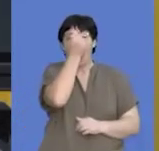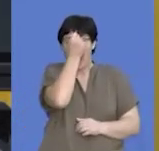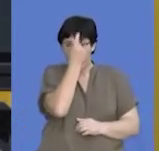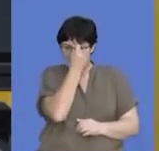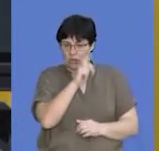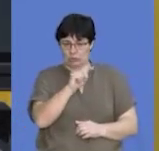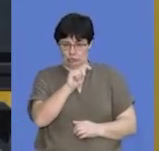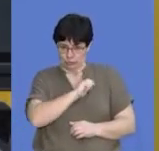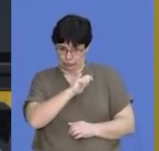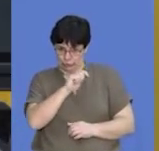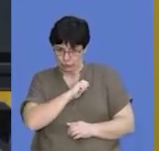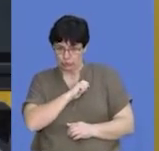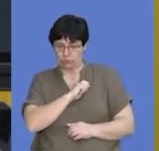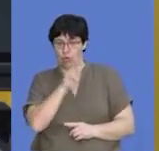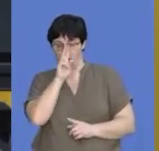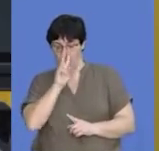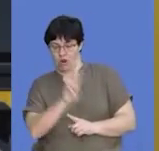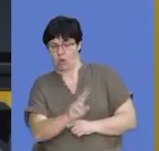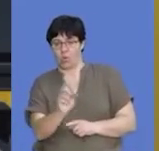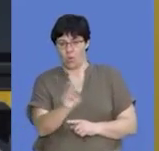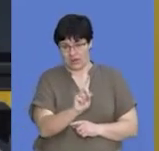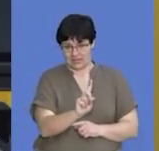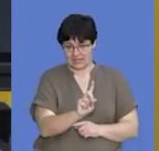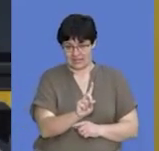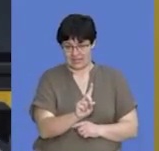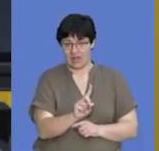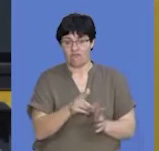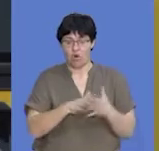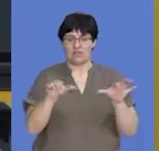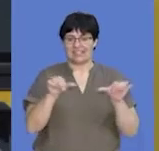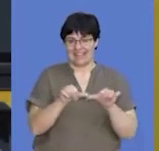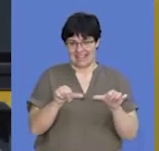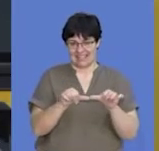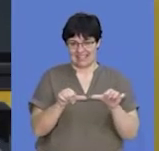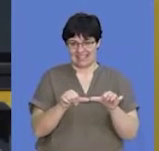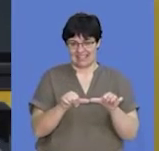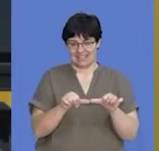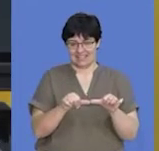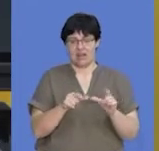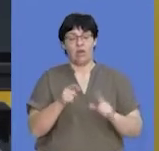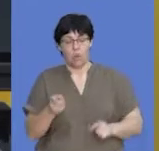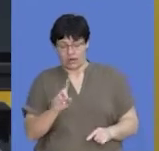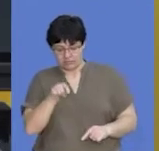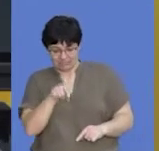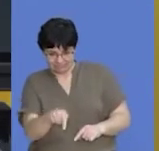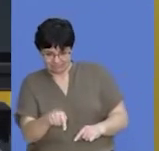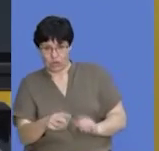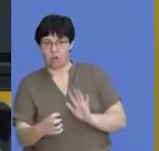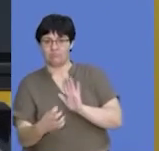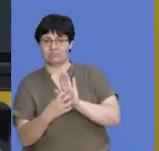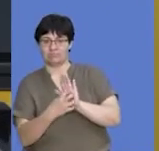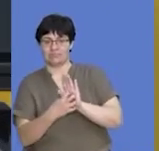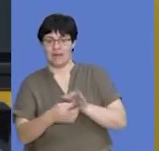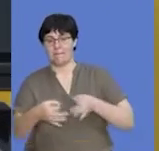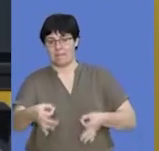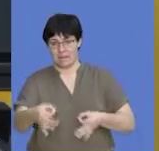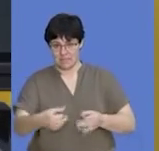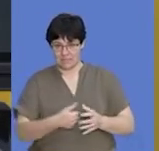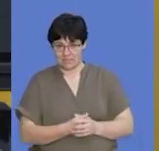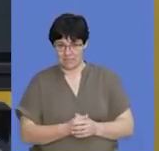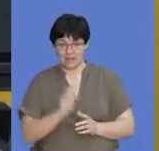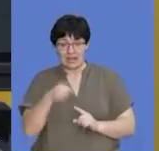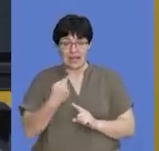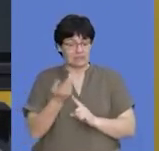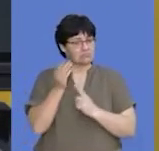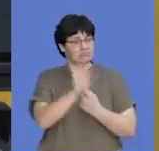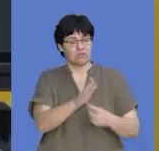reality of that feature is in terms of size versus what it is like looking on a paper. So the next time you're